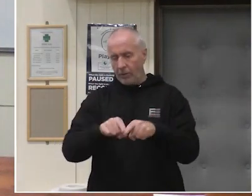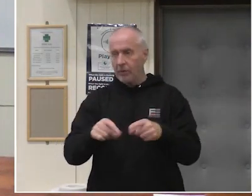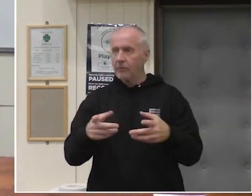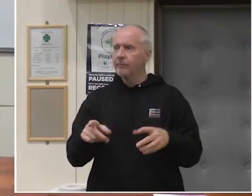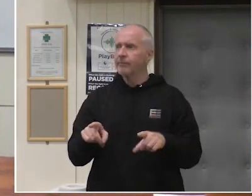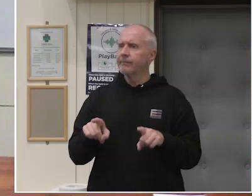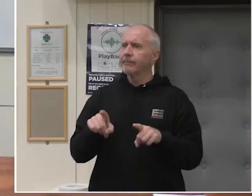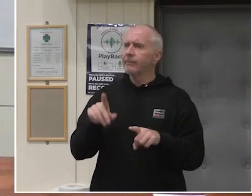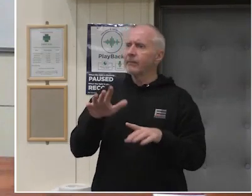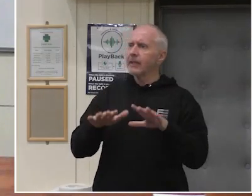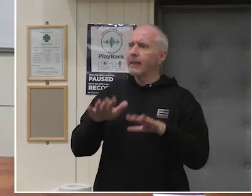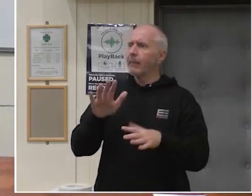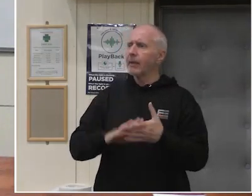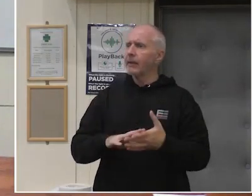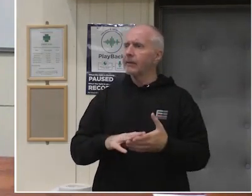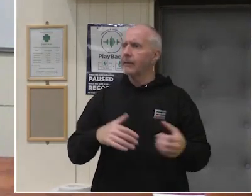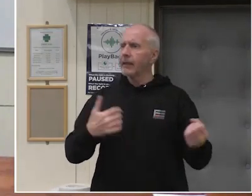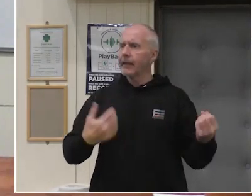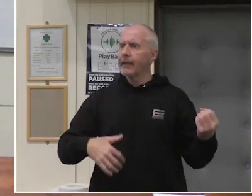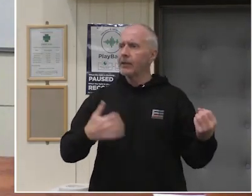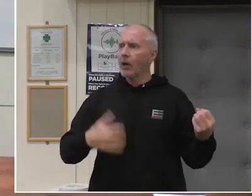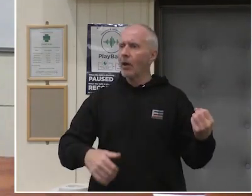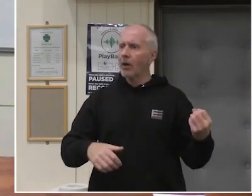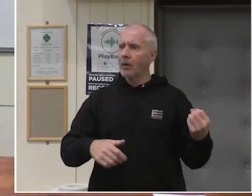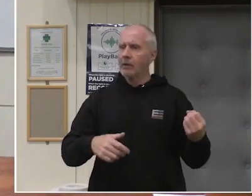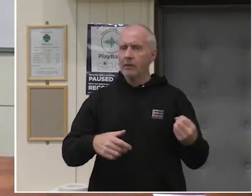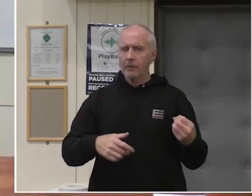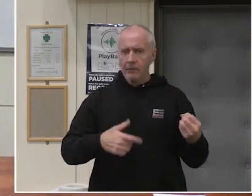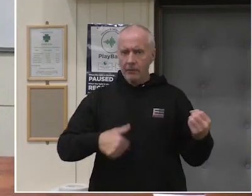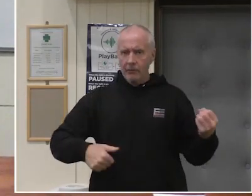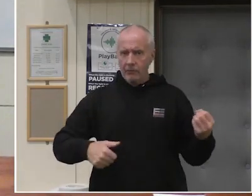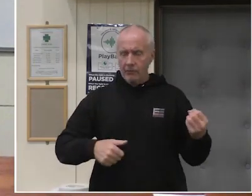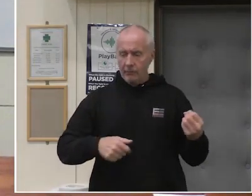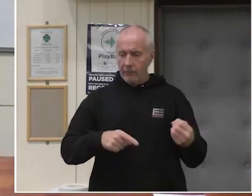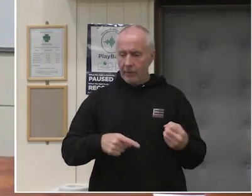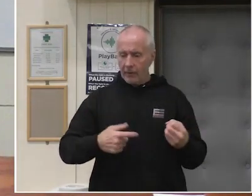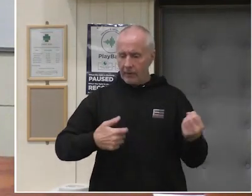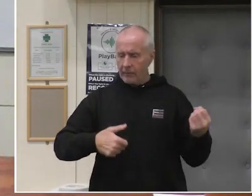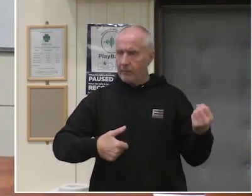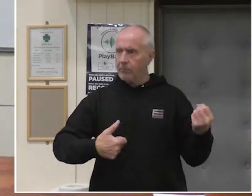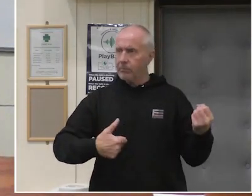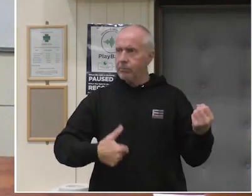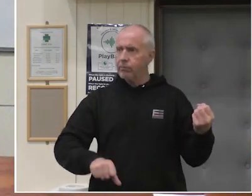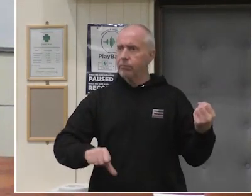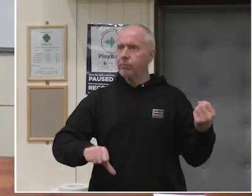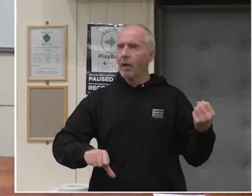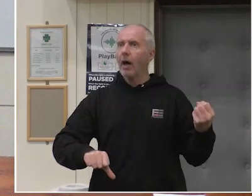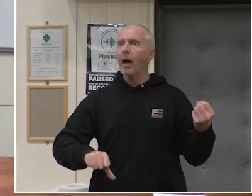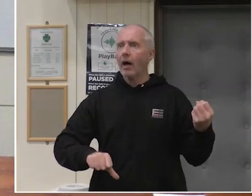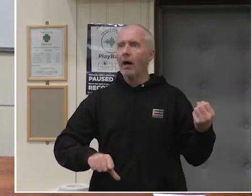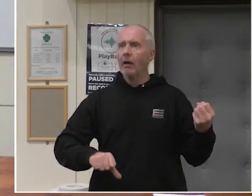guitar string has a natural frequency that it resonates at based on its length, well,